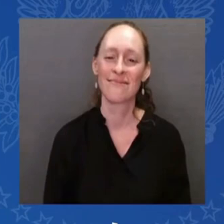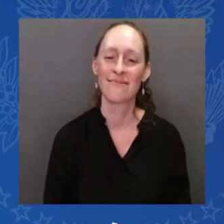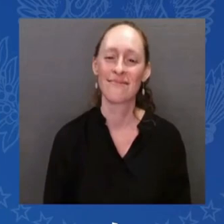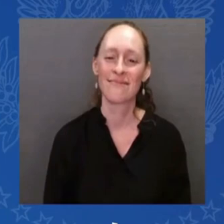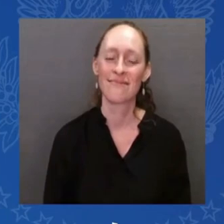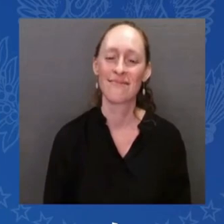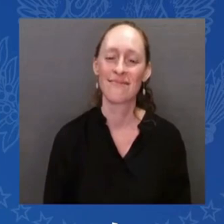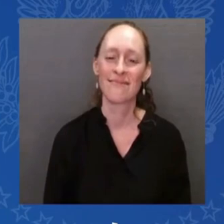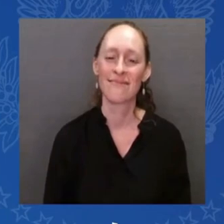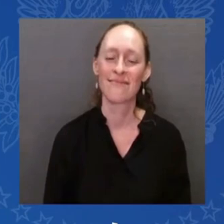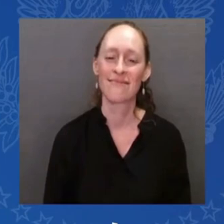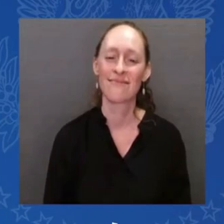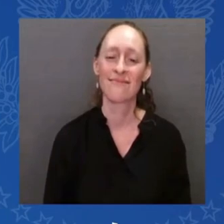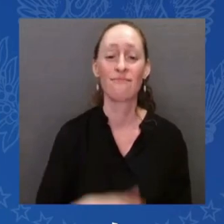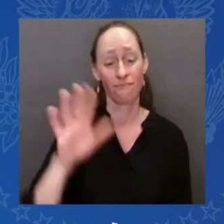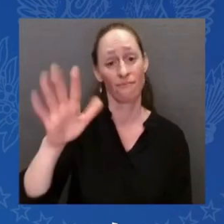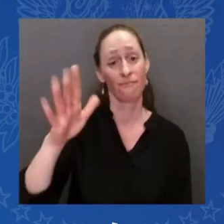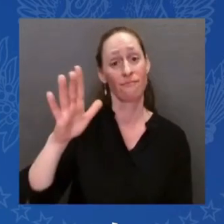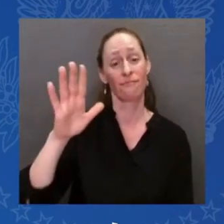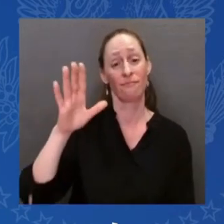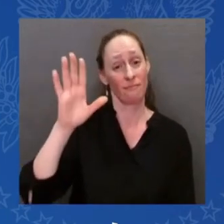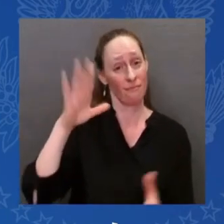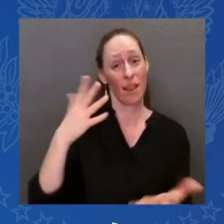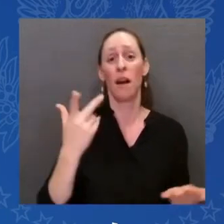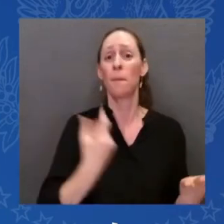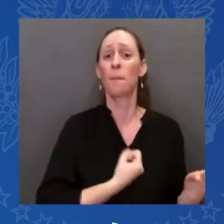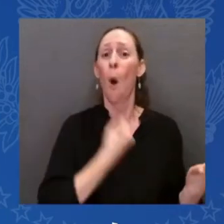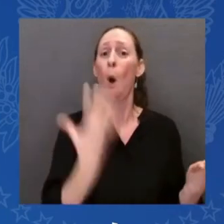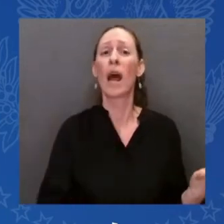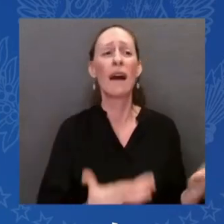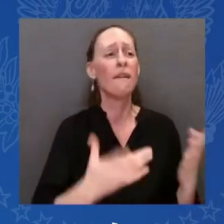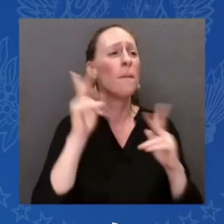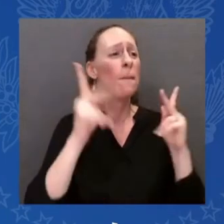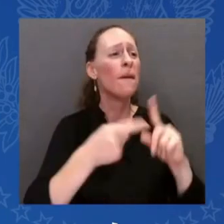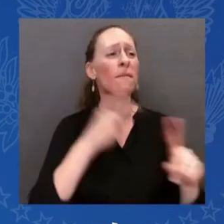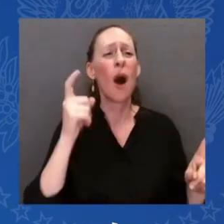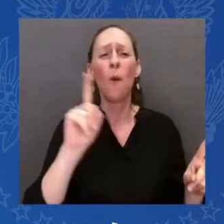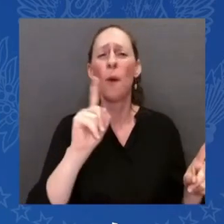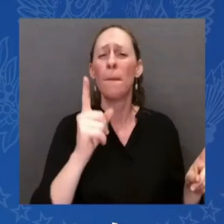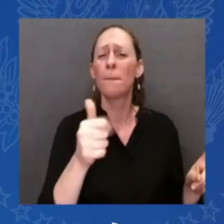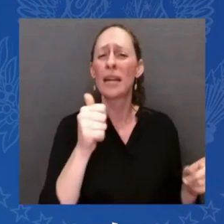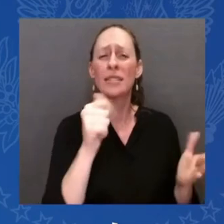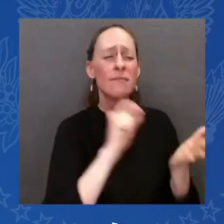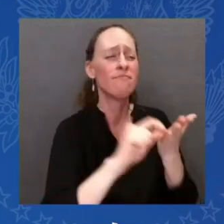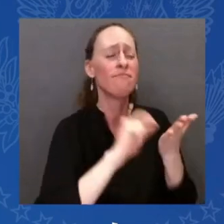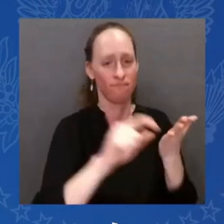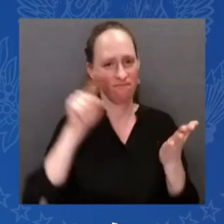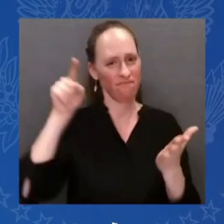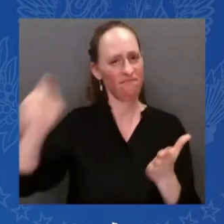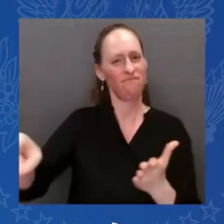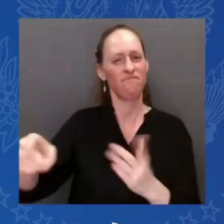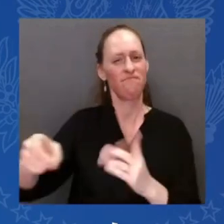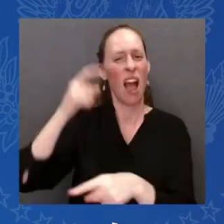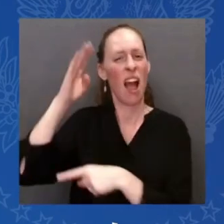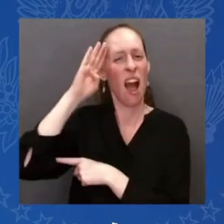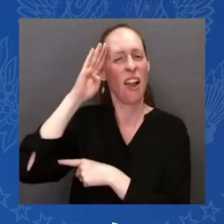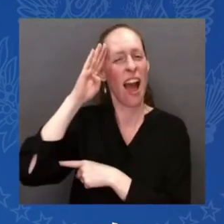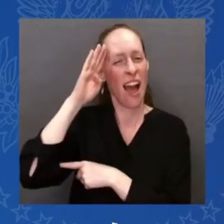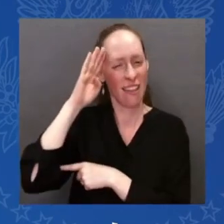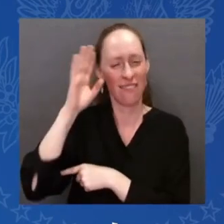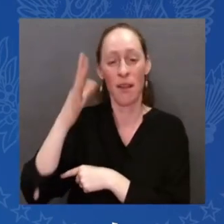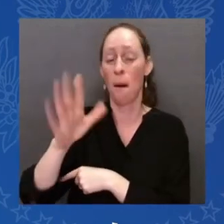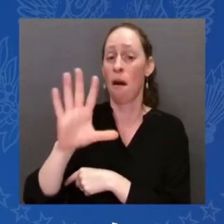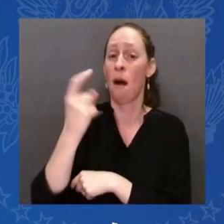why. But all kidding aside, we got to treat everybody with dignity and respect and the value they deserve. Tell